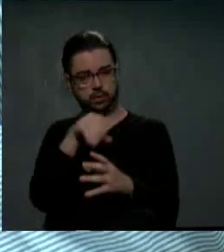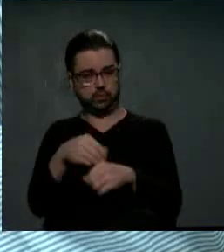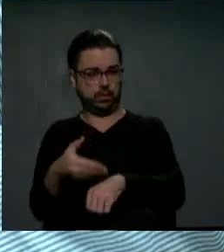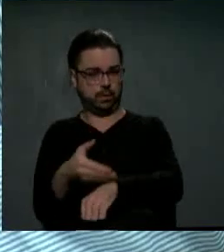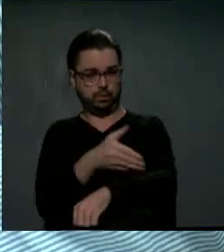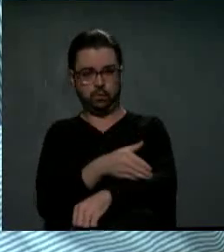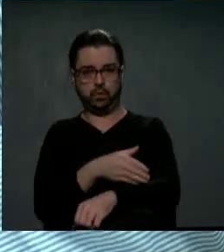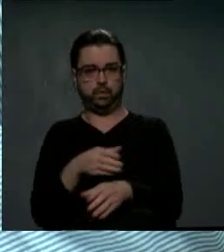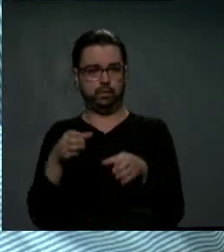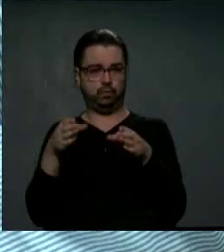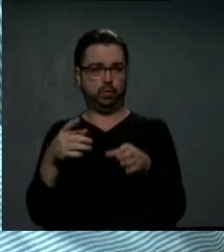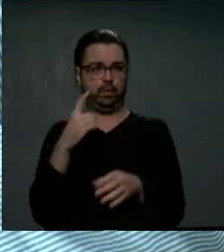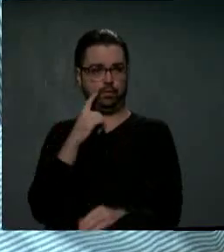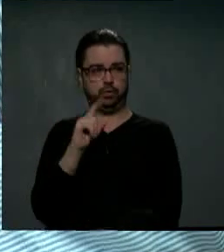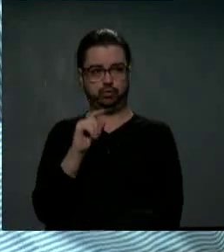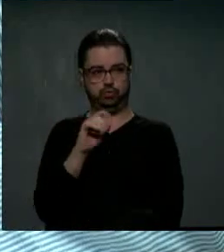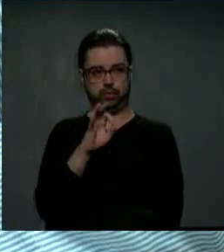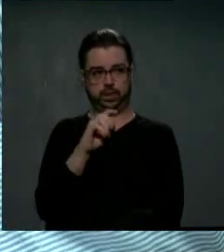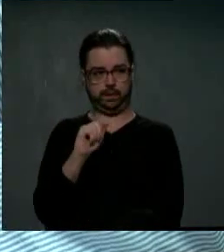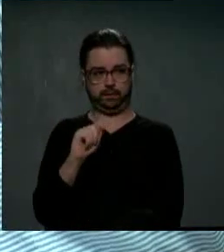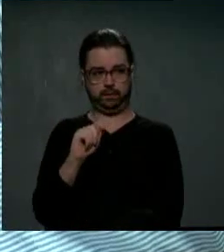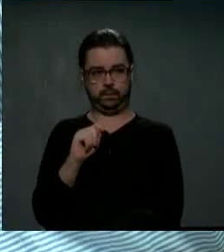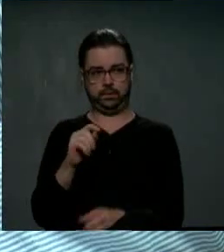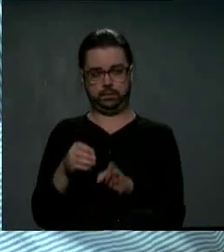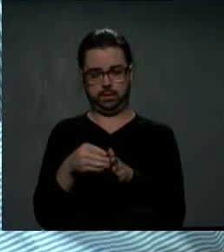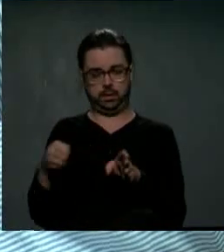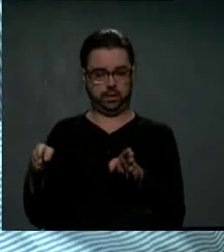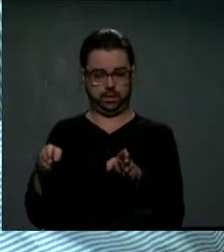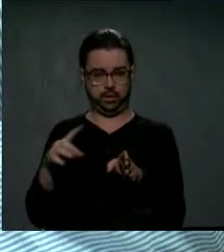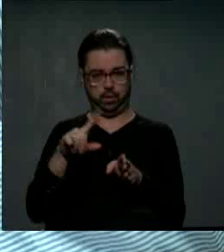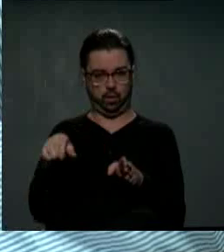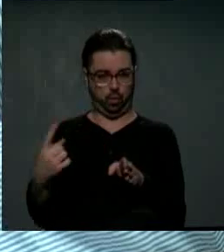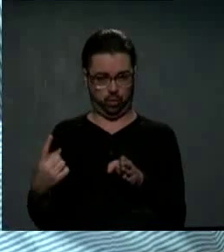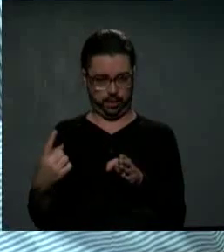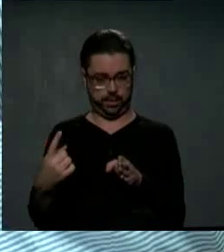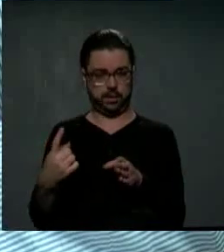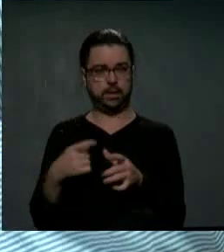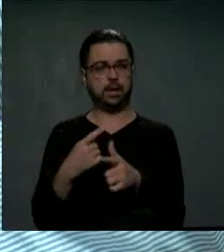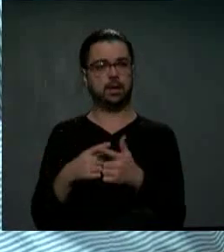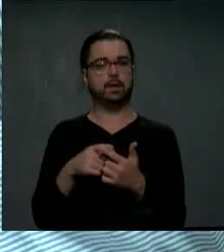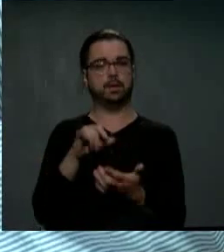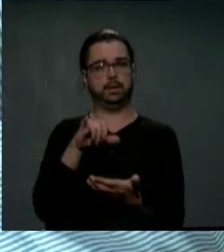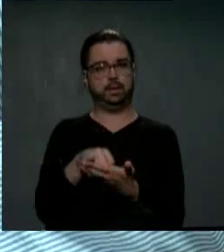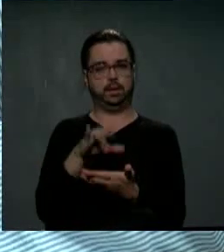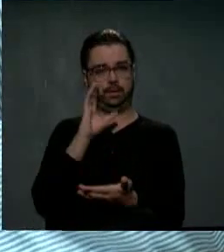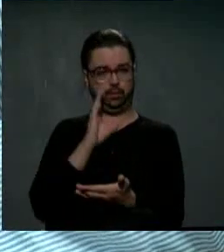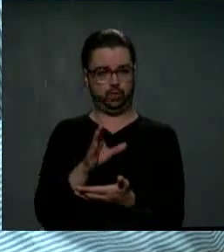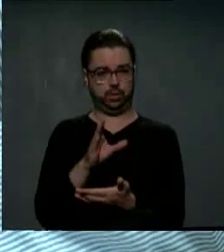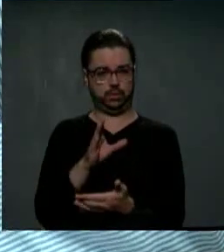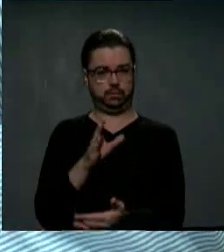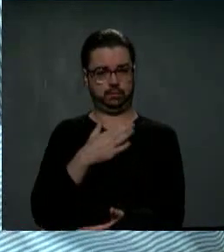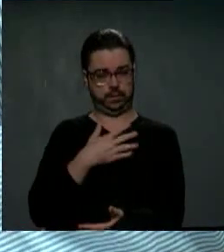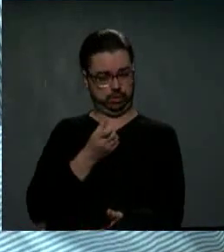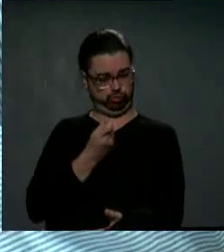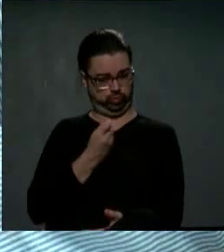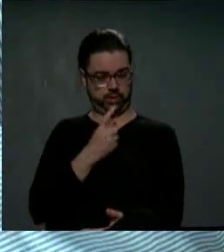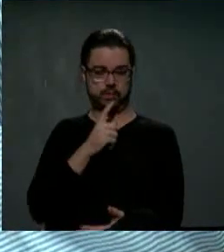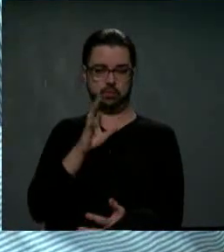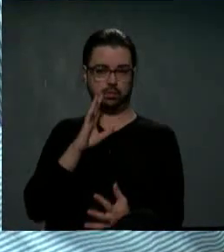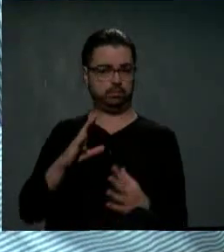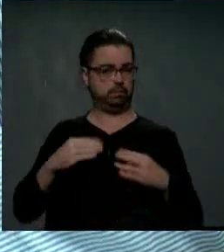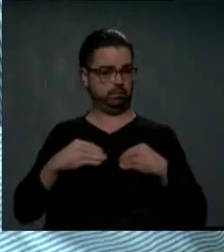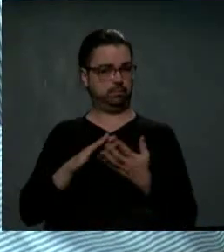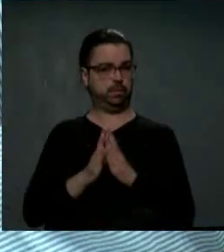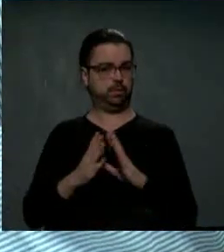for 20 foot wide asphalt pavement only. And then that would, you know, my understanding would be